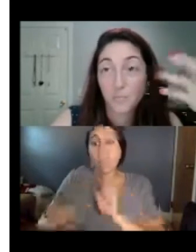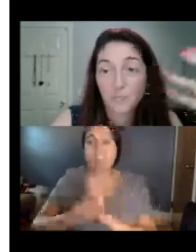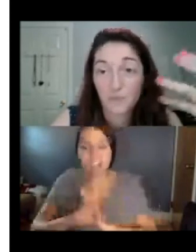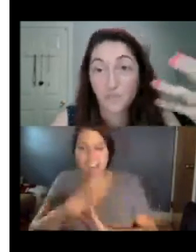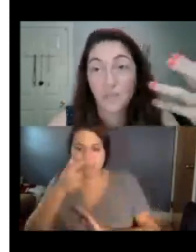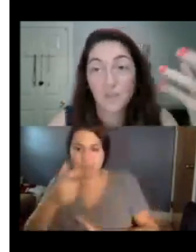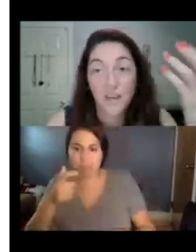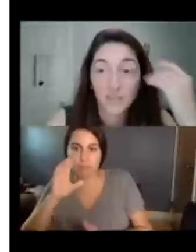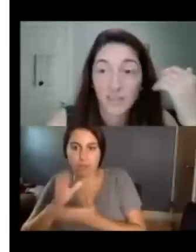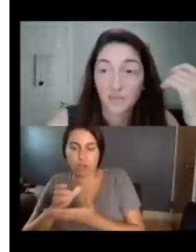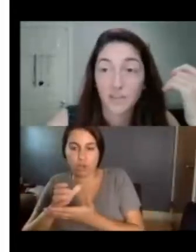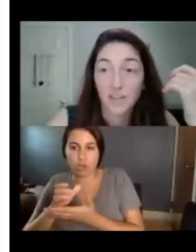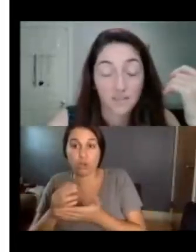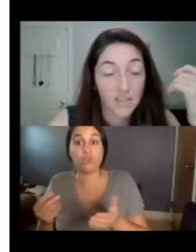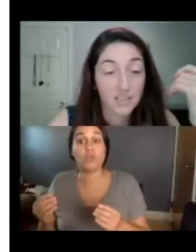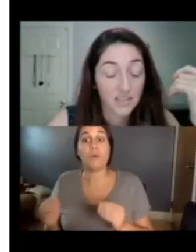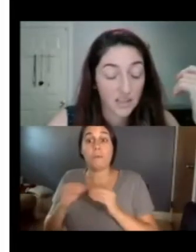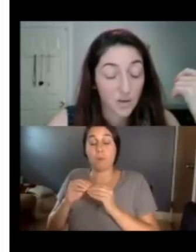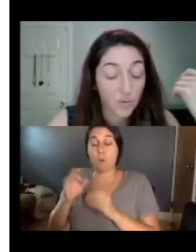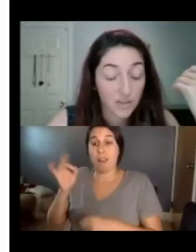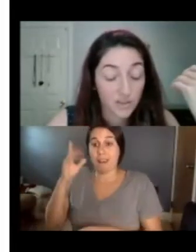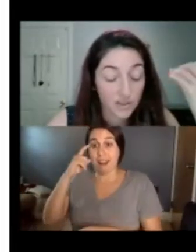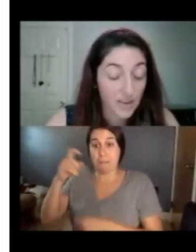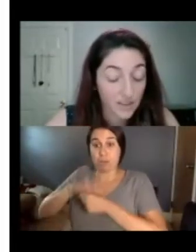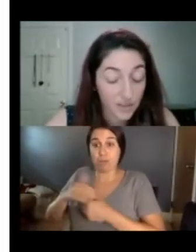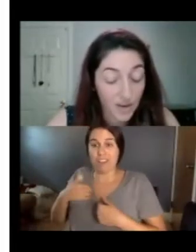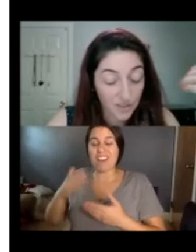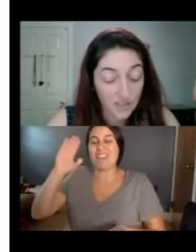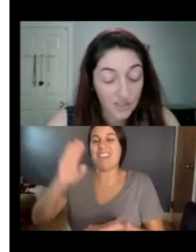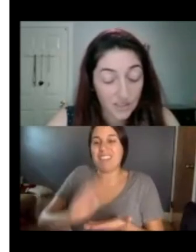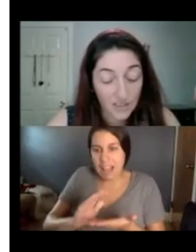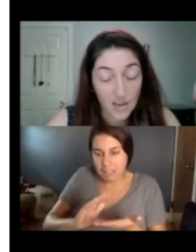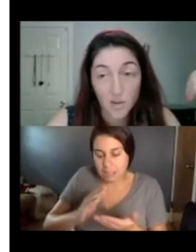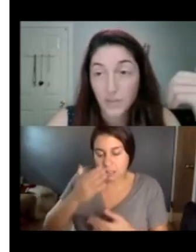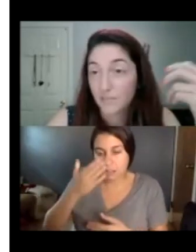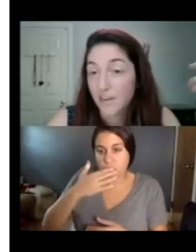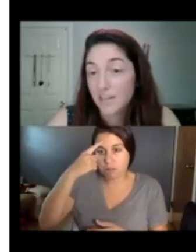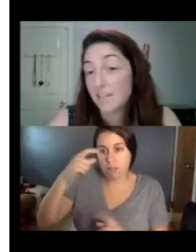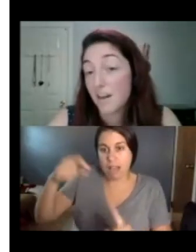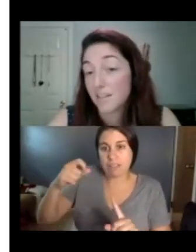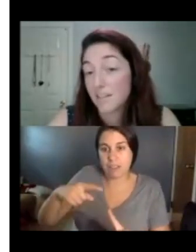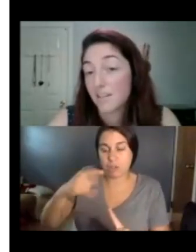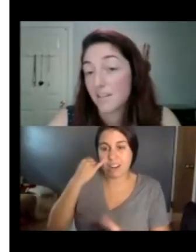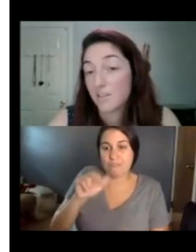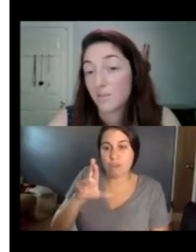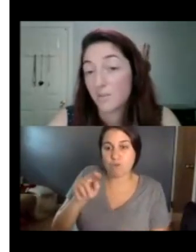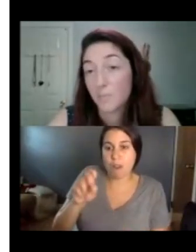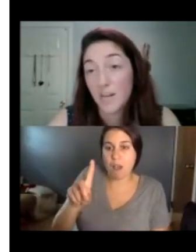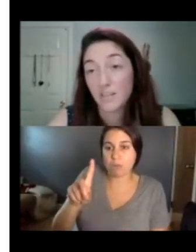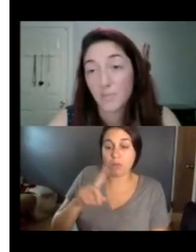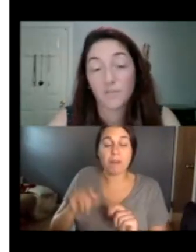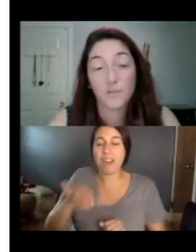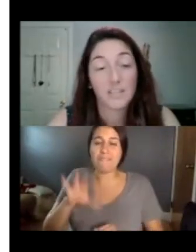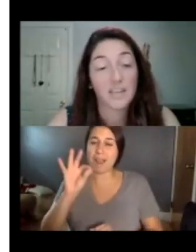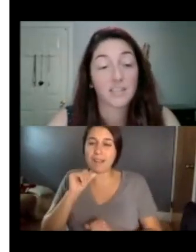So the more nightmare distress you have, the less frontal activation when you're negatively aroused. But this finding did not extend to